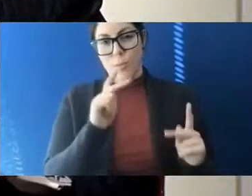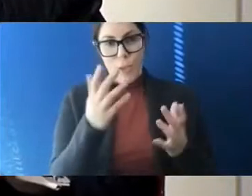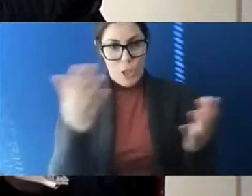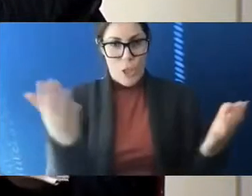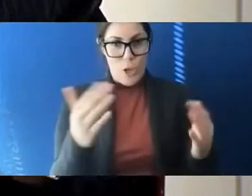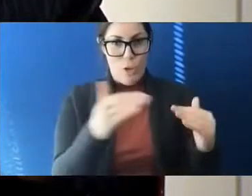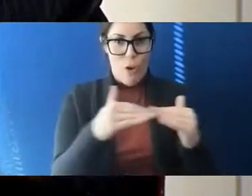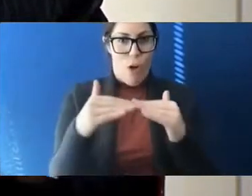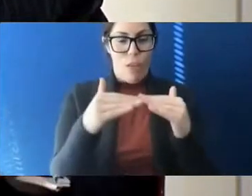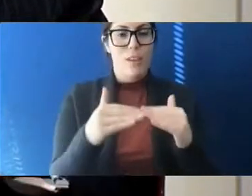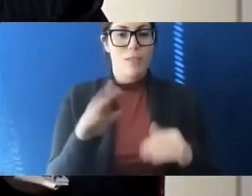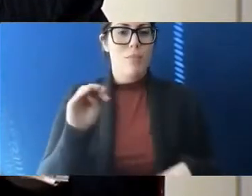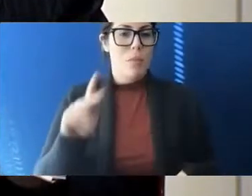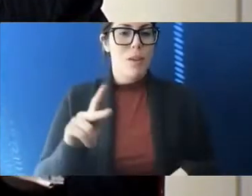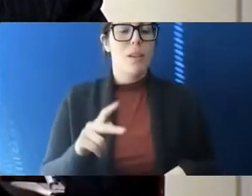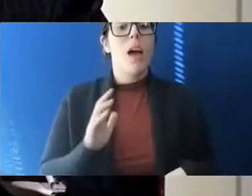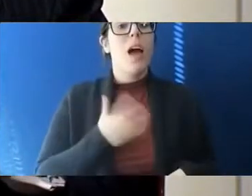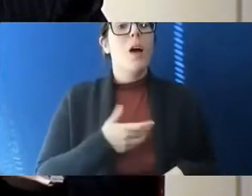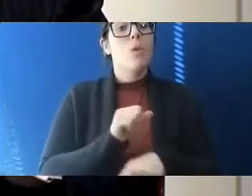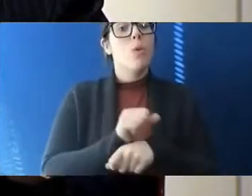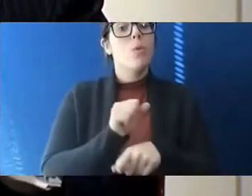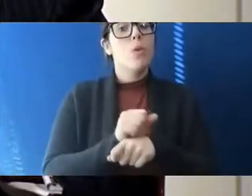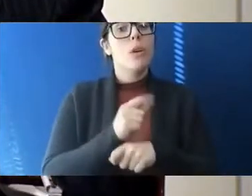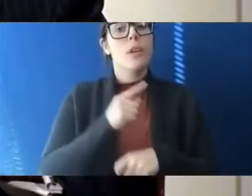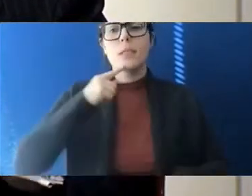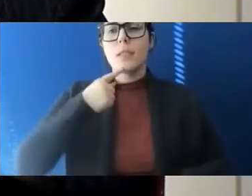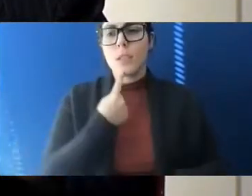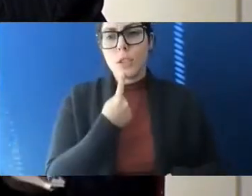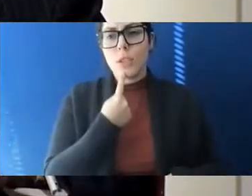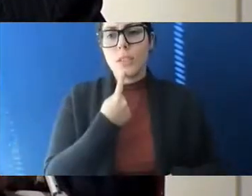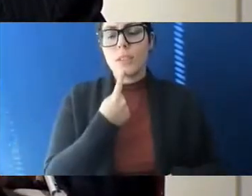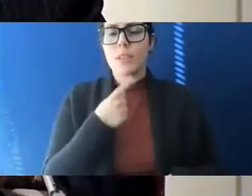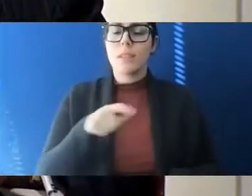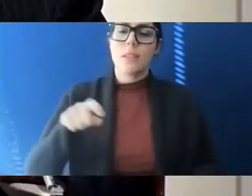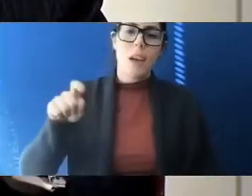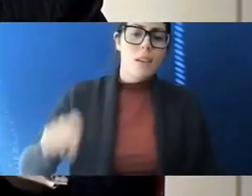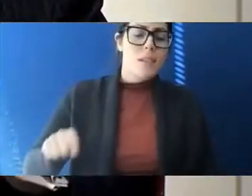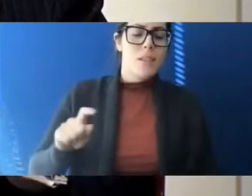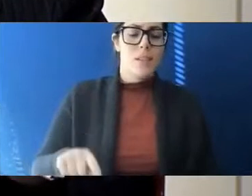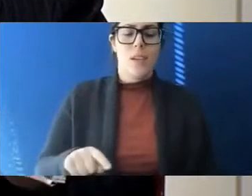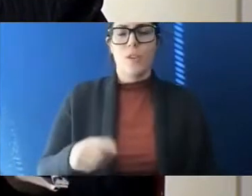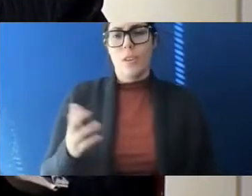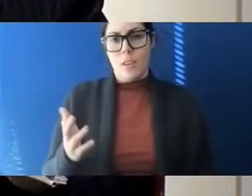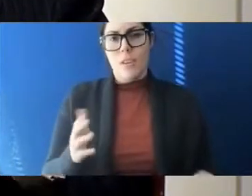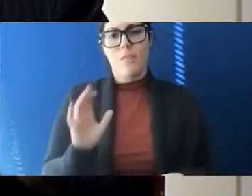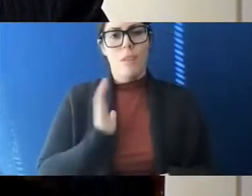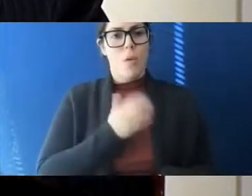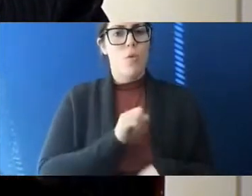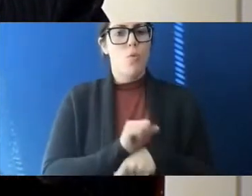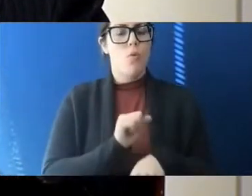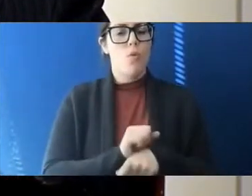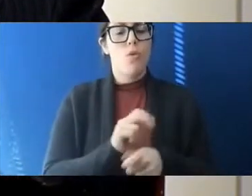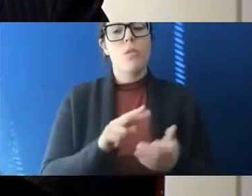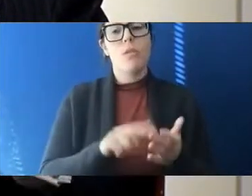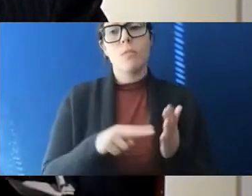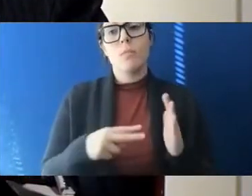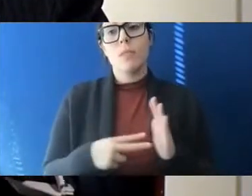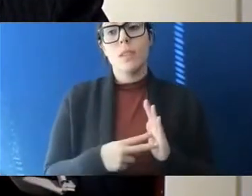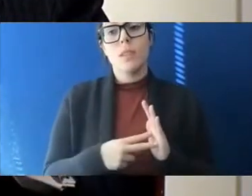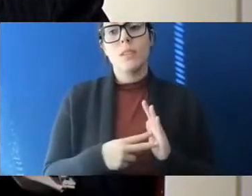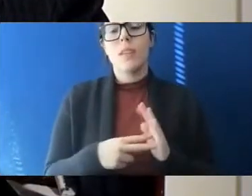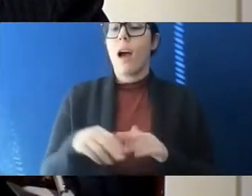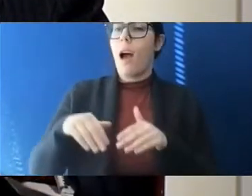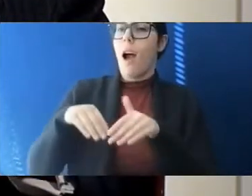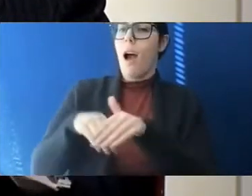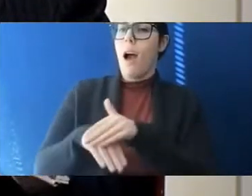the audience, our work is serious, it's necessary, it's needed. And so one, the